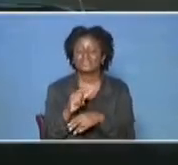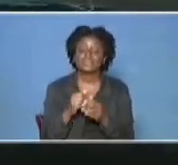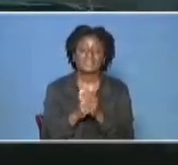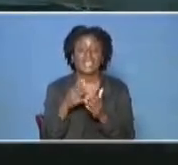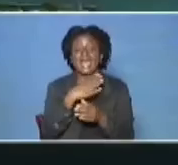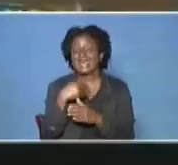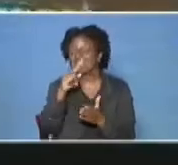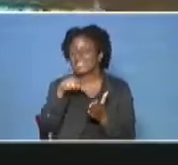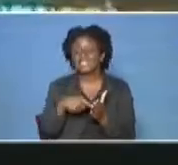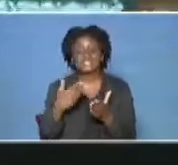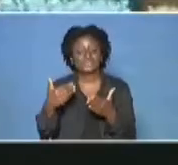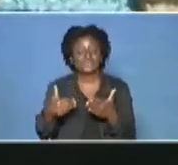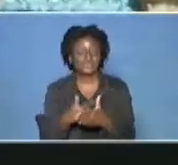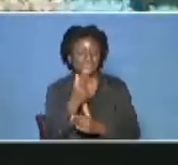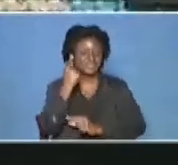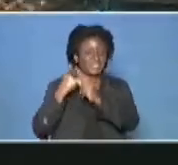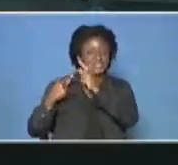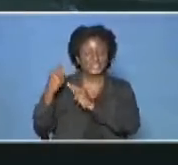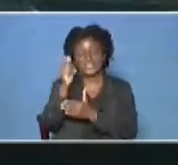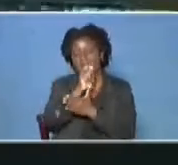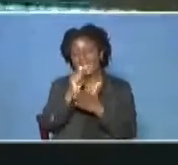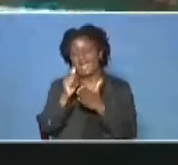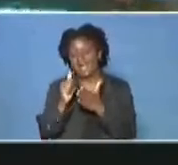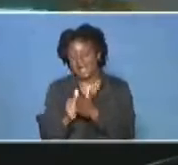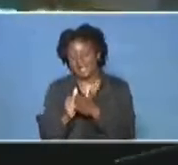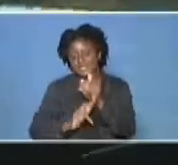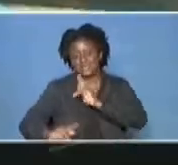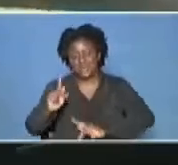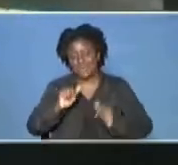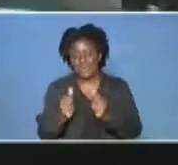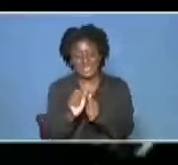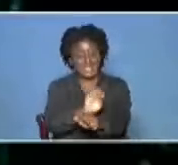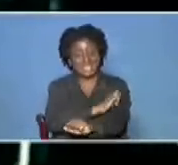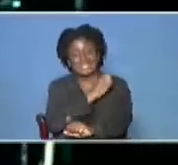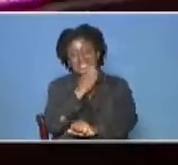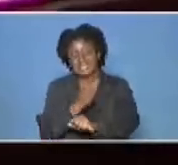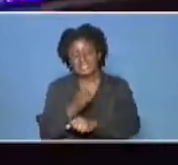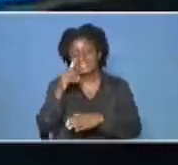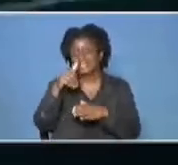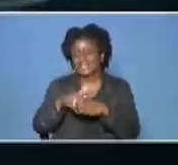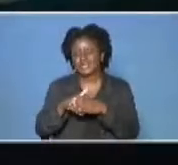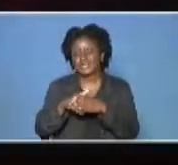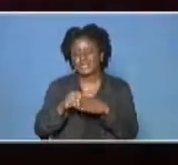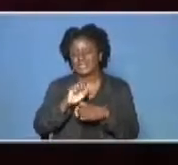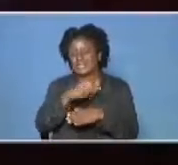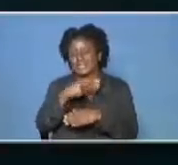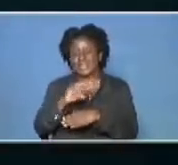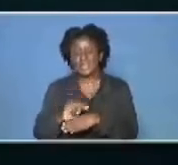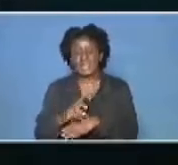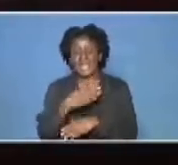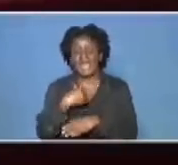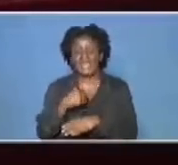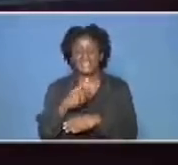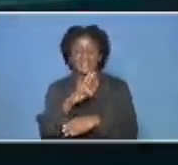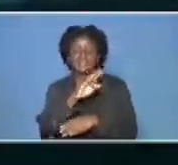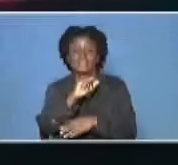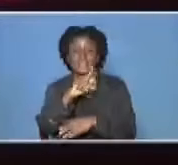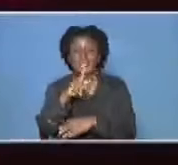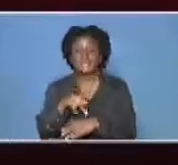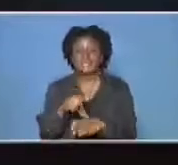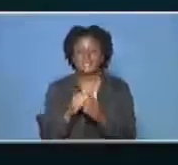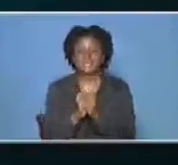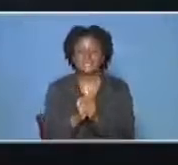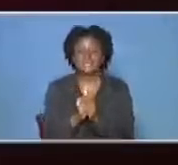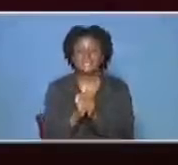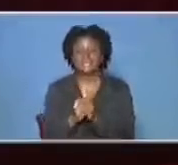And this new generation of artists perform with energy, including Shad and the VIPs.